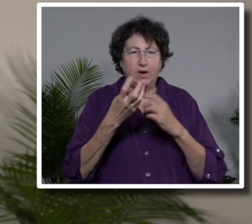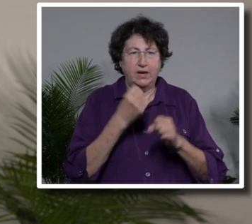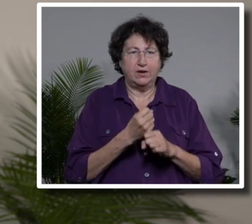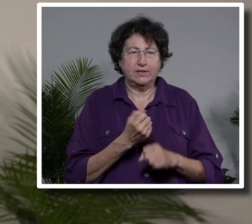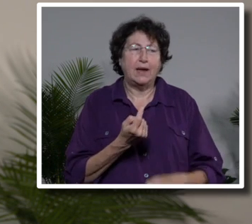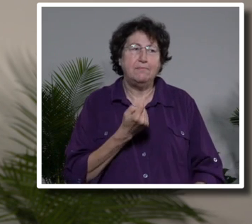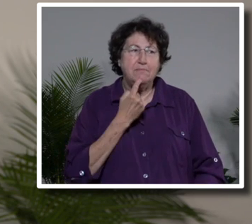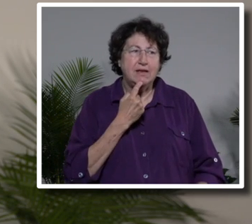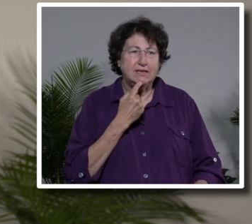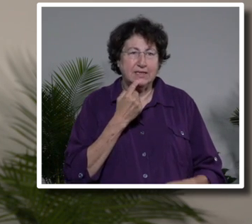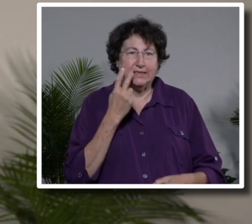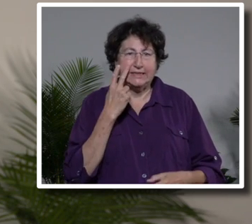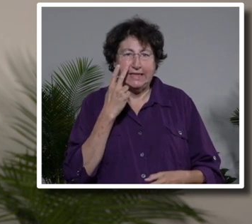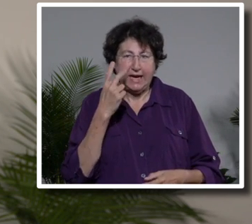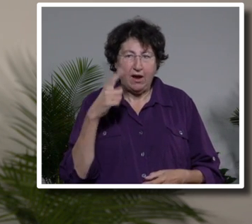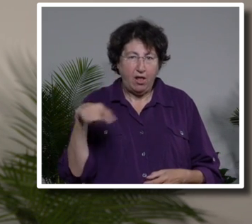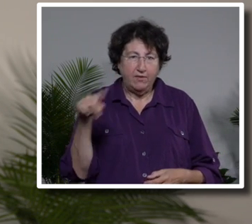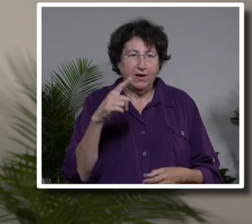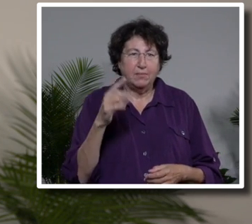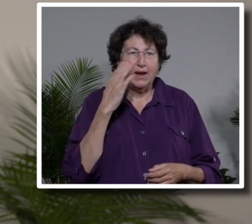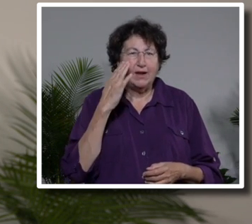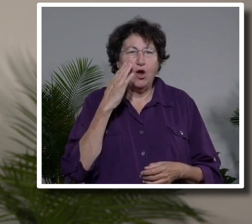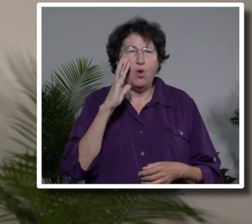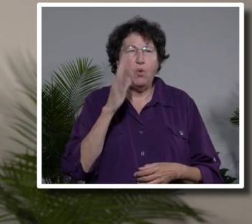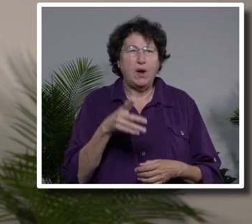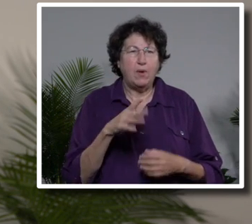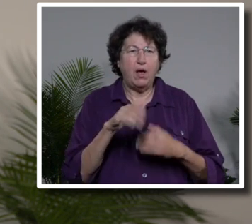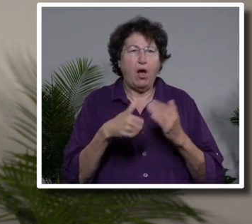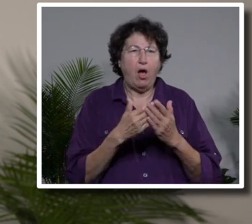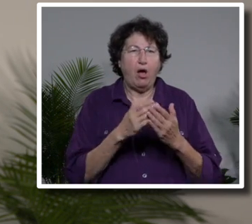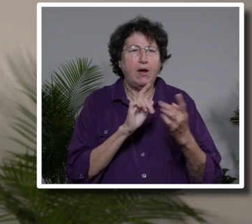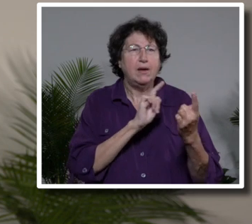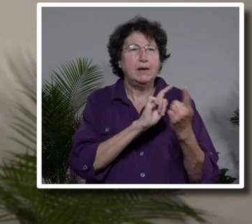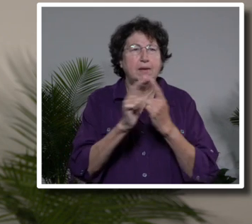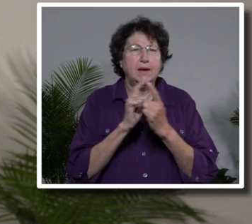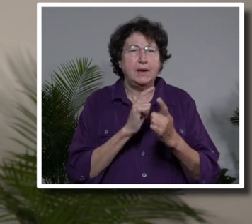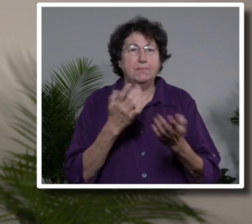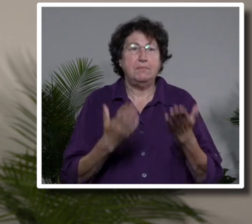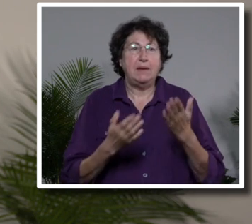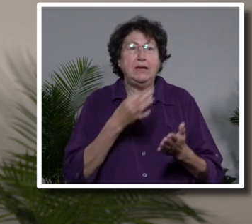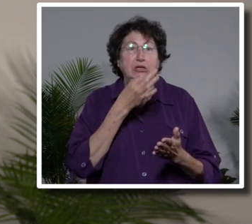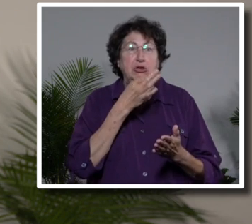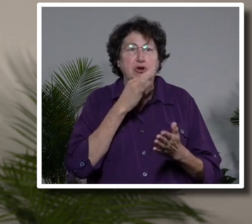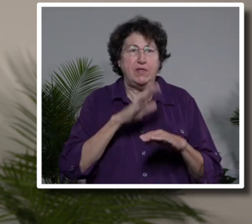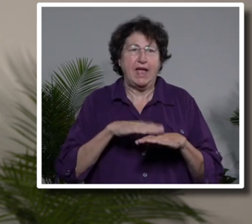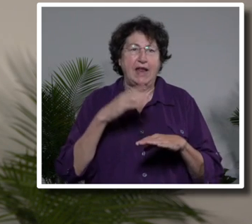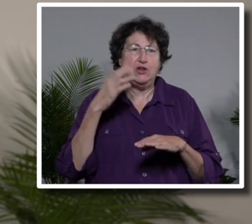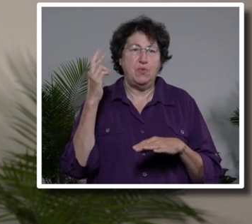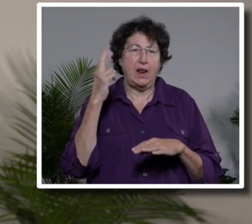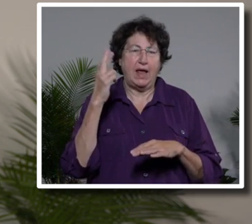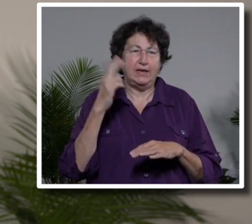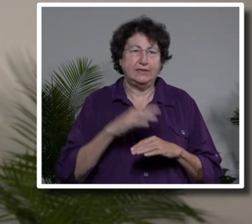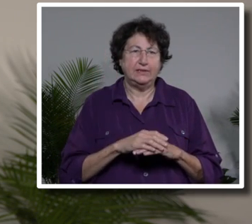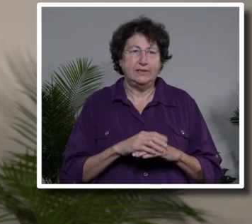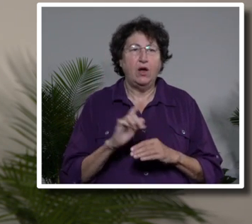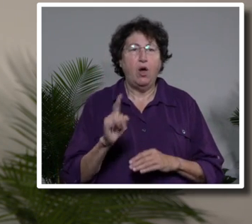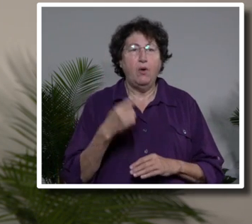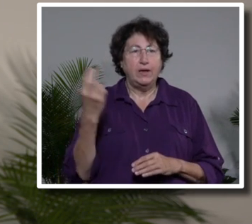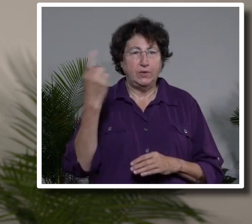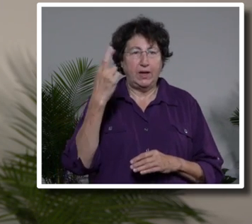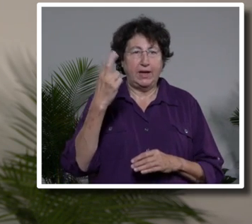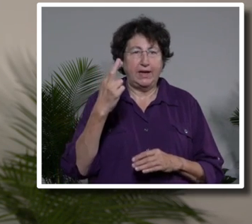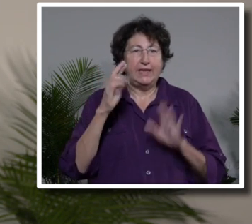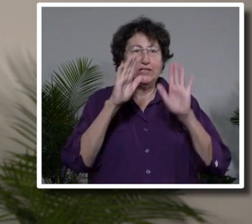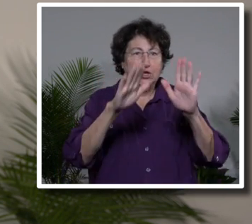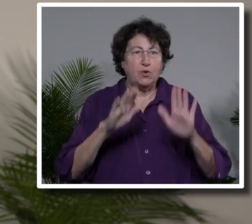I miss seeing all of you, but I know we'll all meet again, sooner than any of us may think. Always remember that it's a